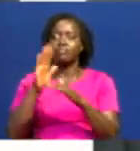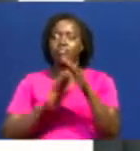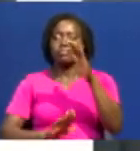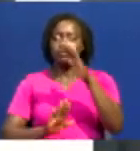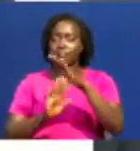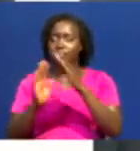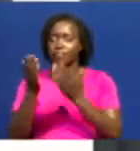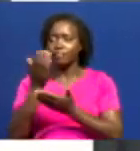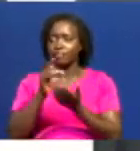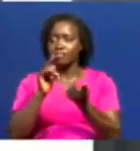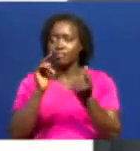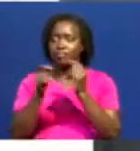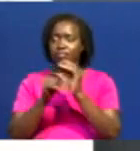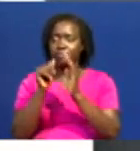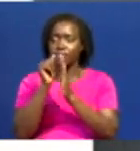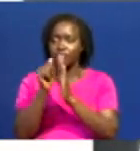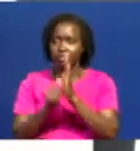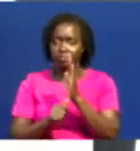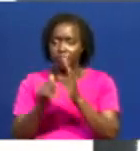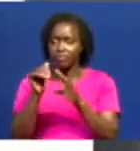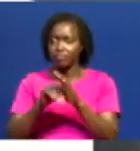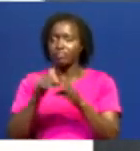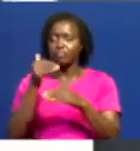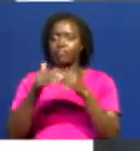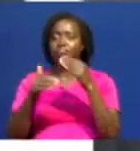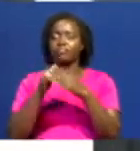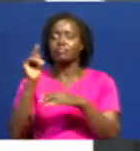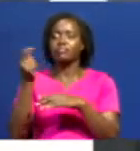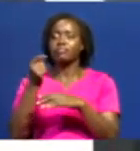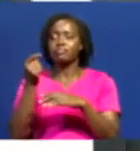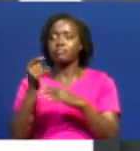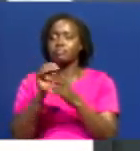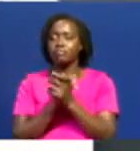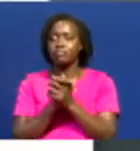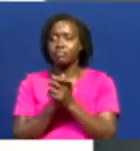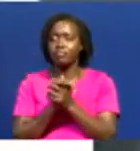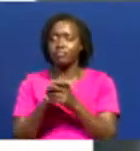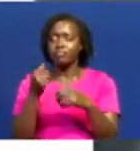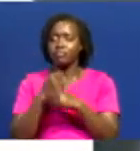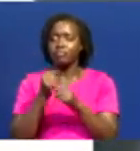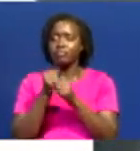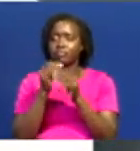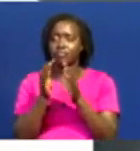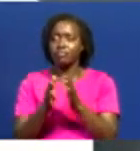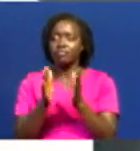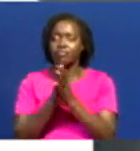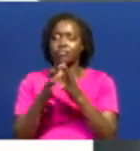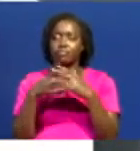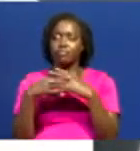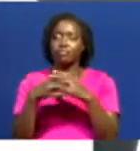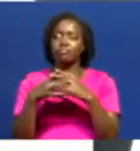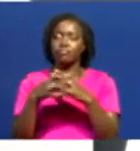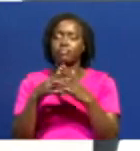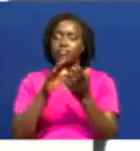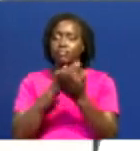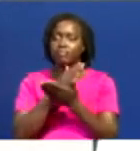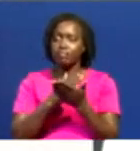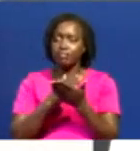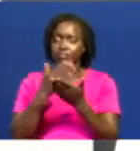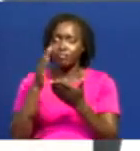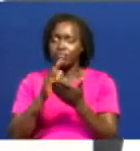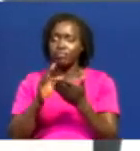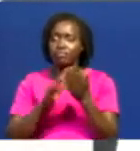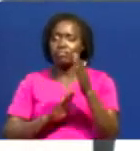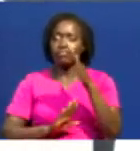economic transformation agenda in building Kenya by manufacturing, the manufacturing component of the